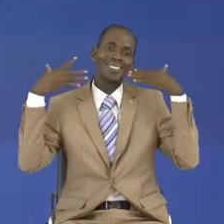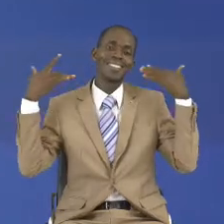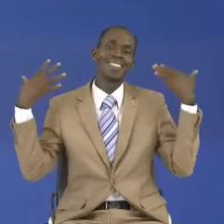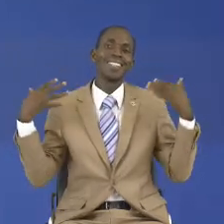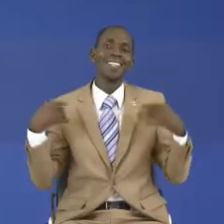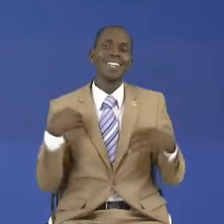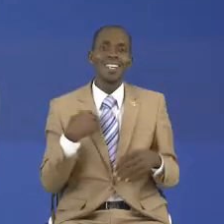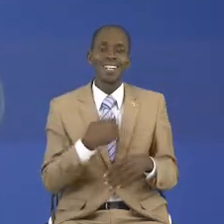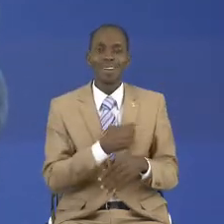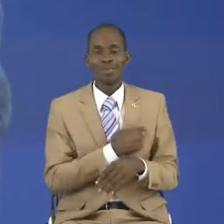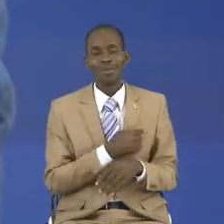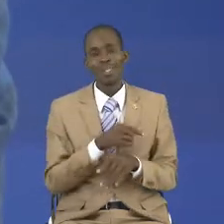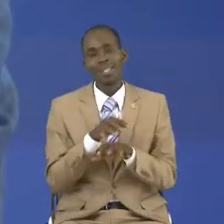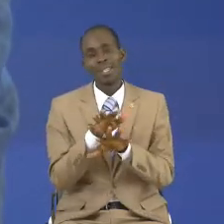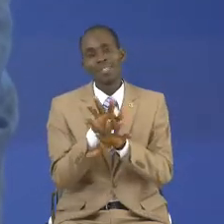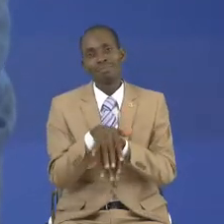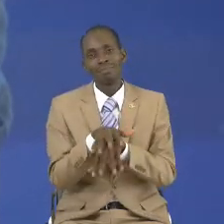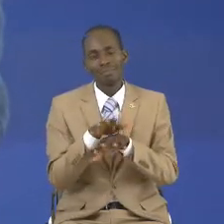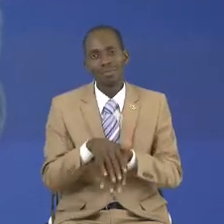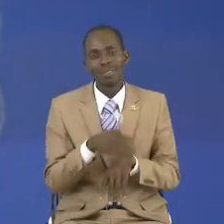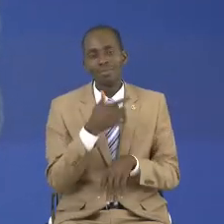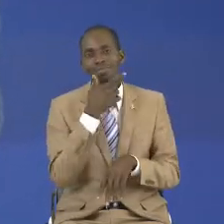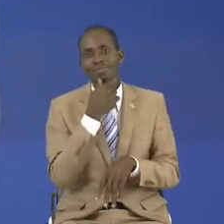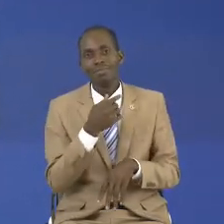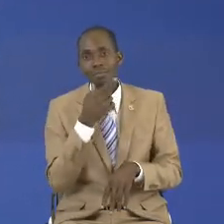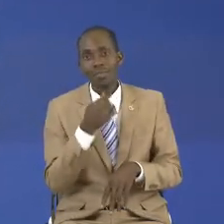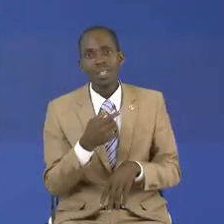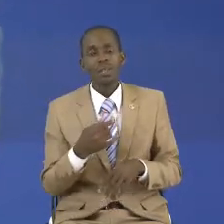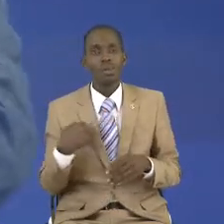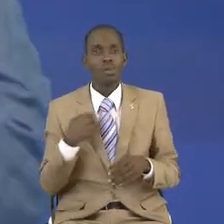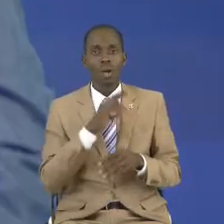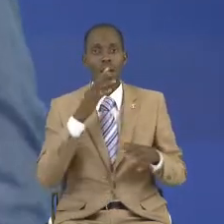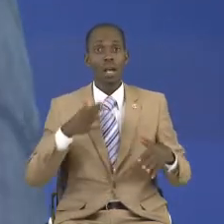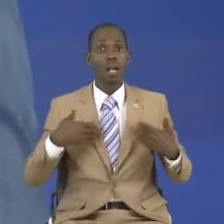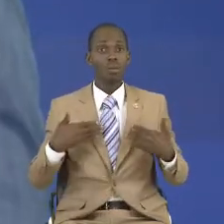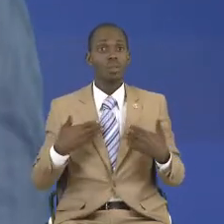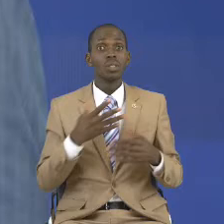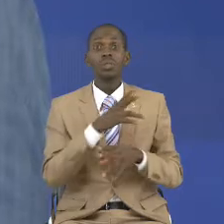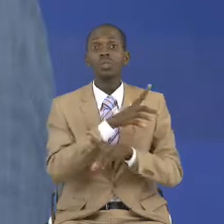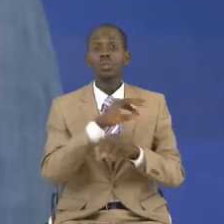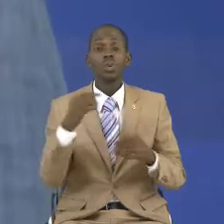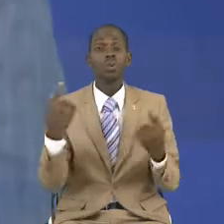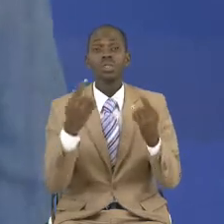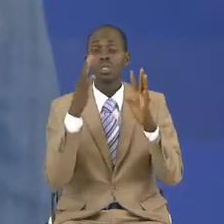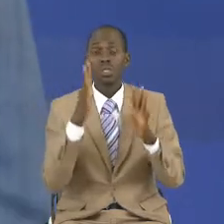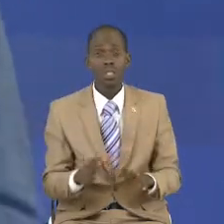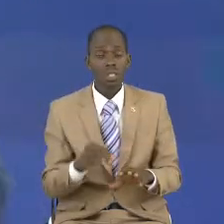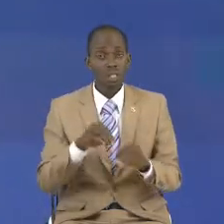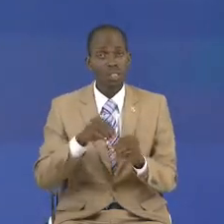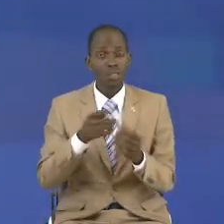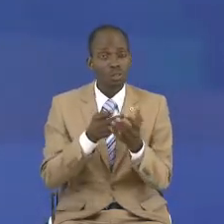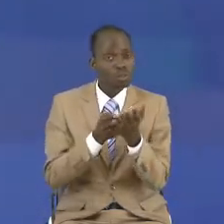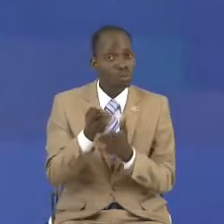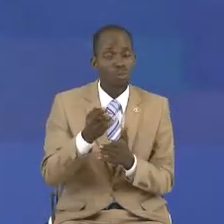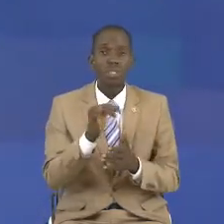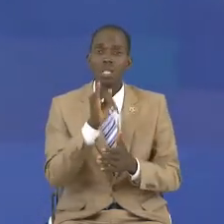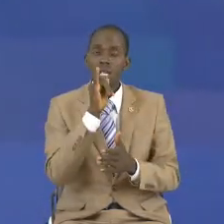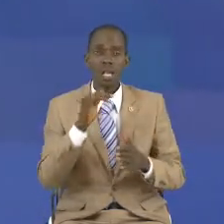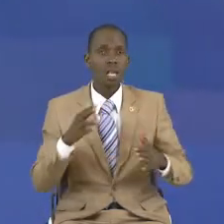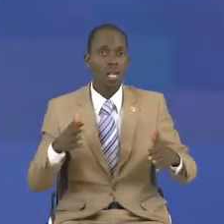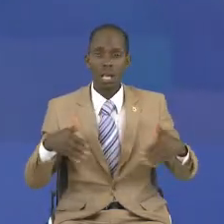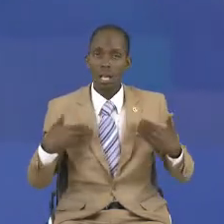happy and no sinner in reality is happy it's conscious